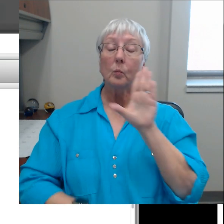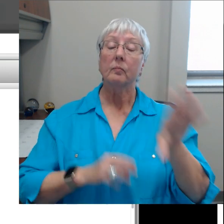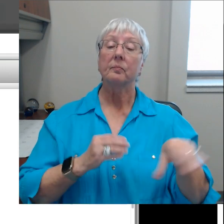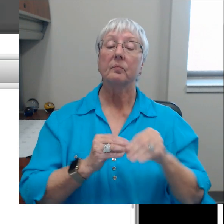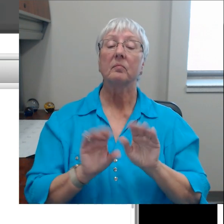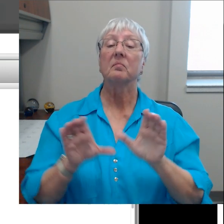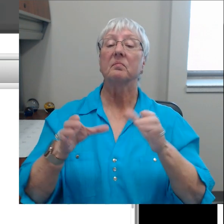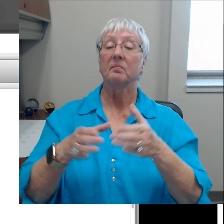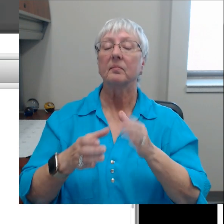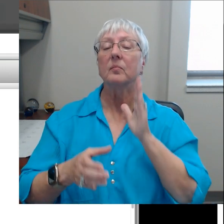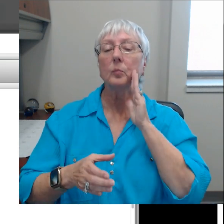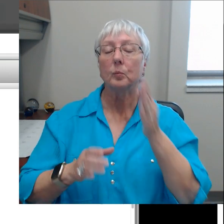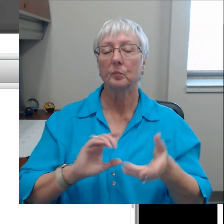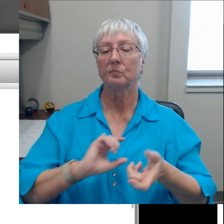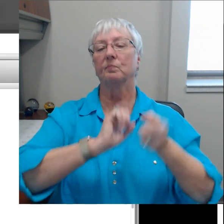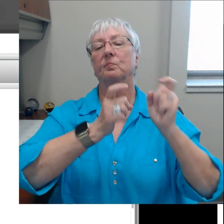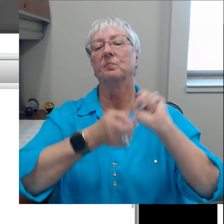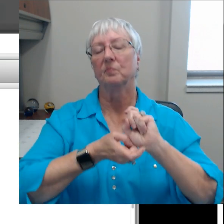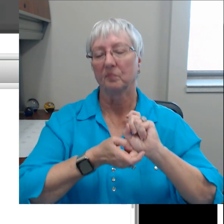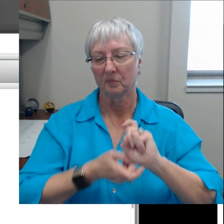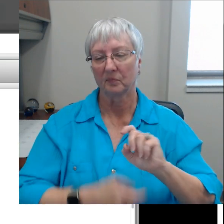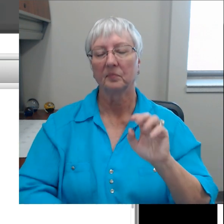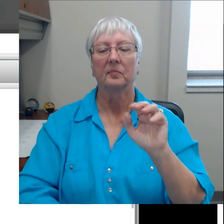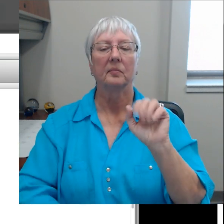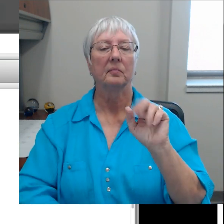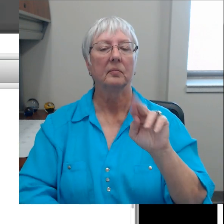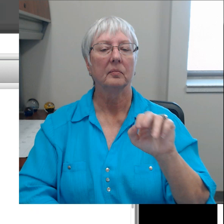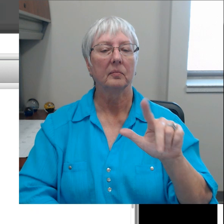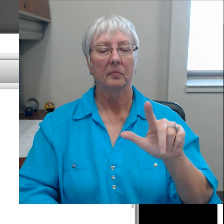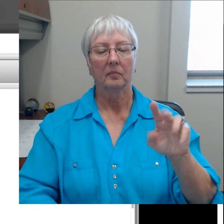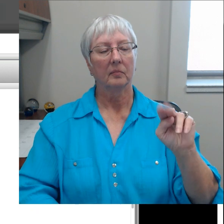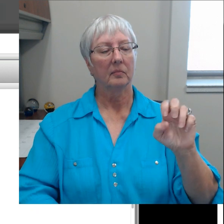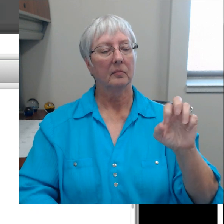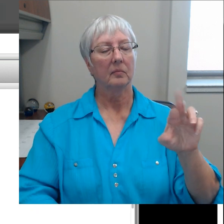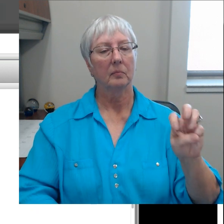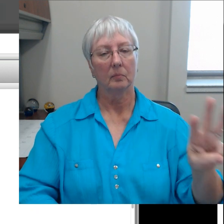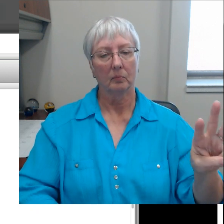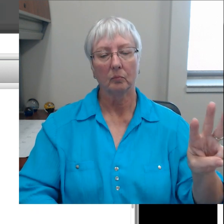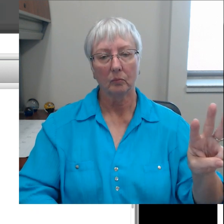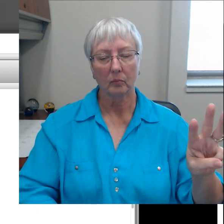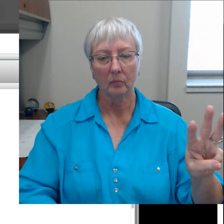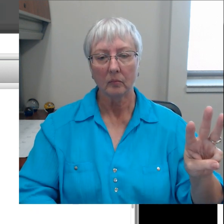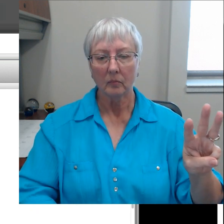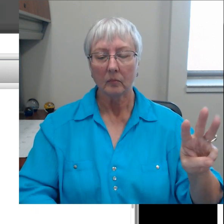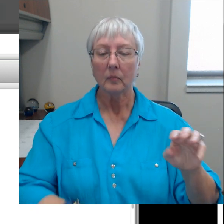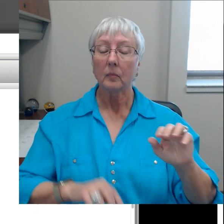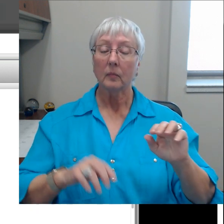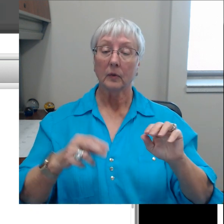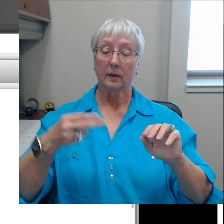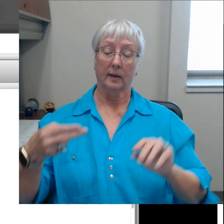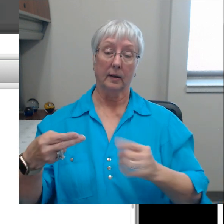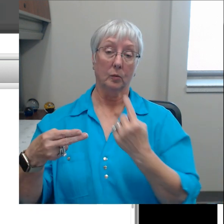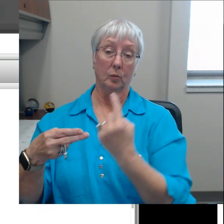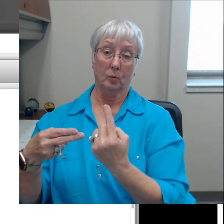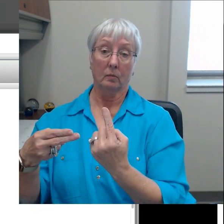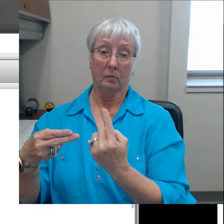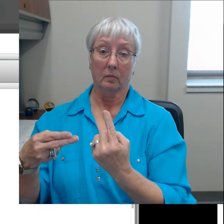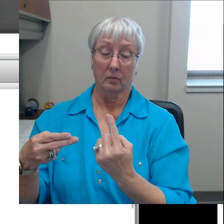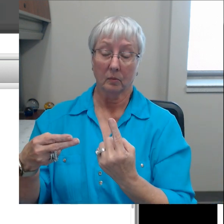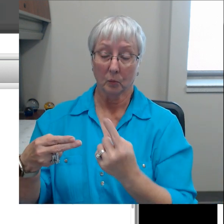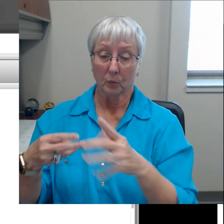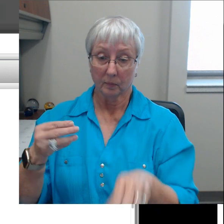Arial Narrow while we're waiting for Dosis to load. We can do this by adding a rule for our H1 when our HTML element has